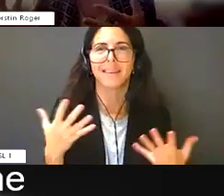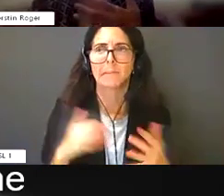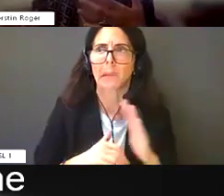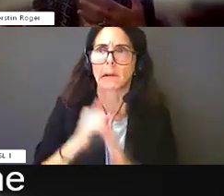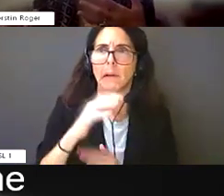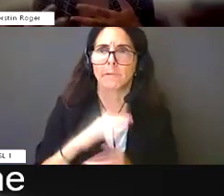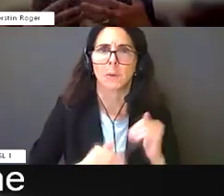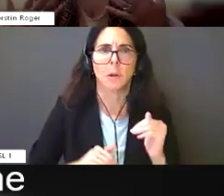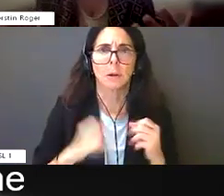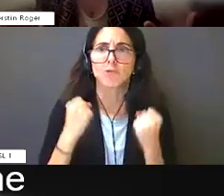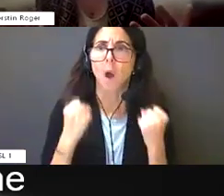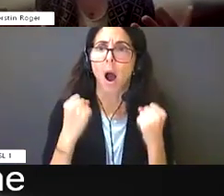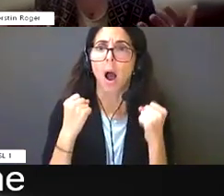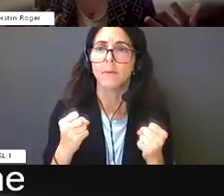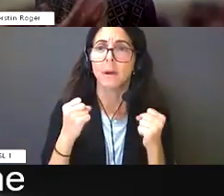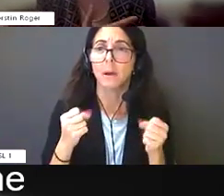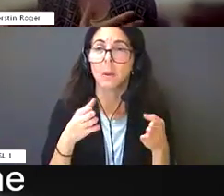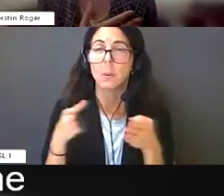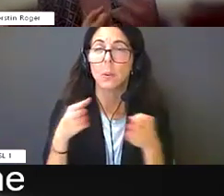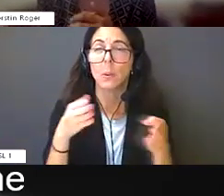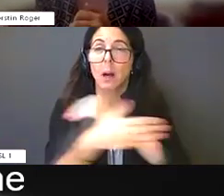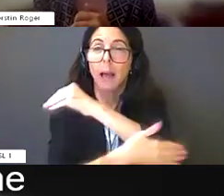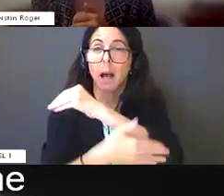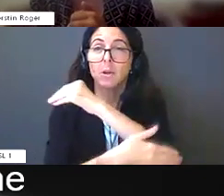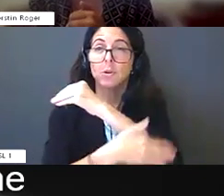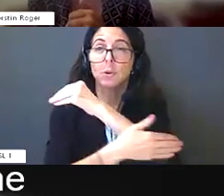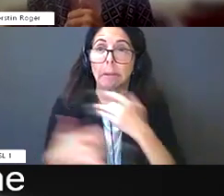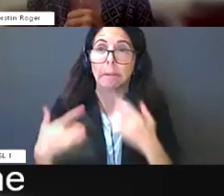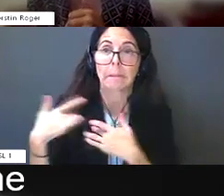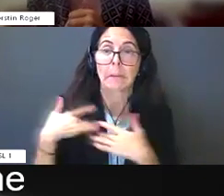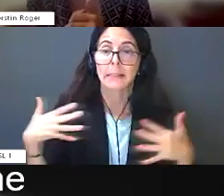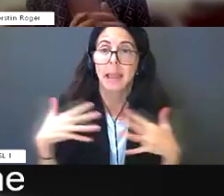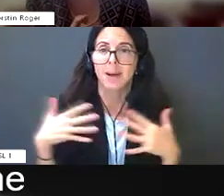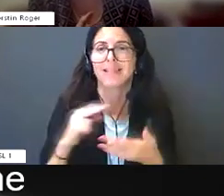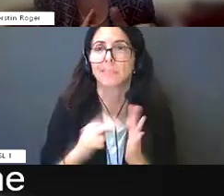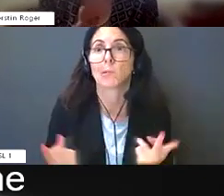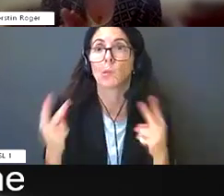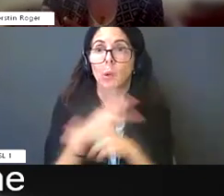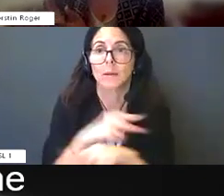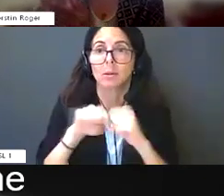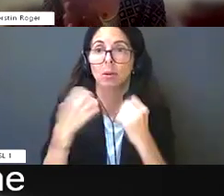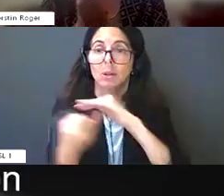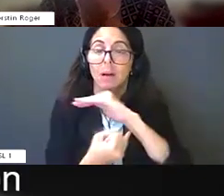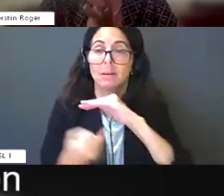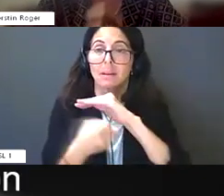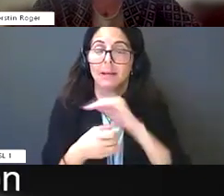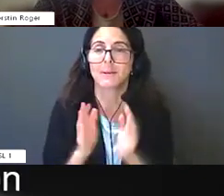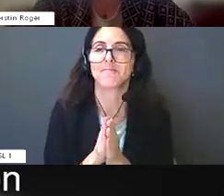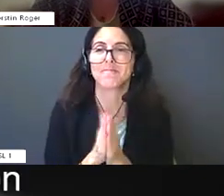on the country roads, that increases the social isolation that you're experiencing. Thank you very much. Next slide,